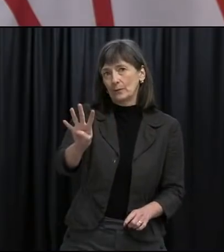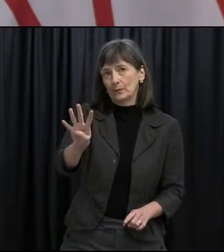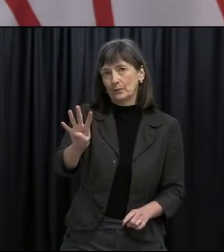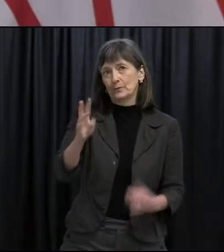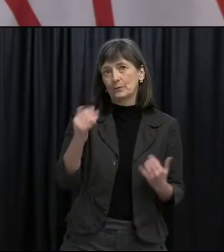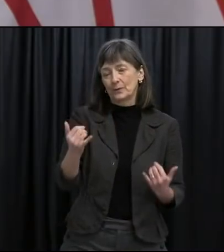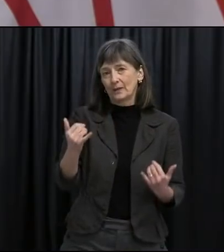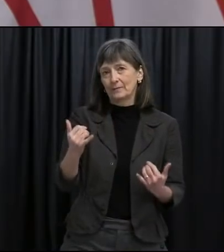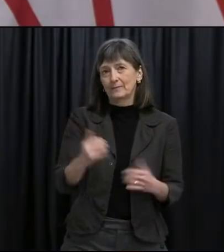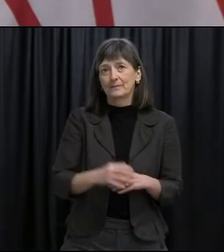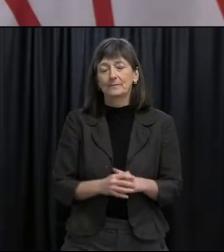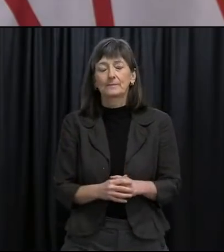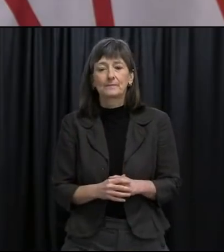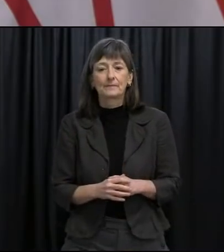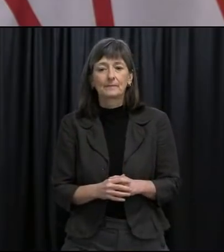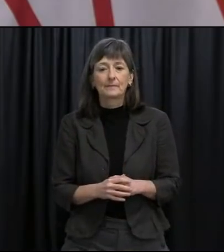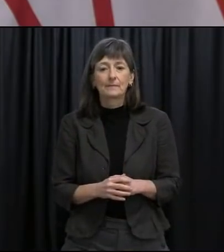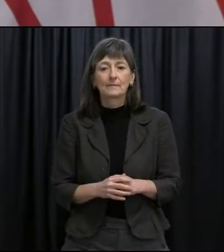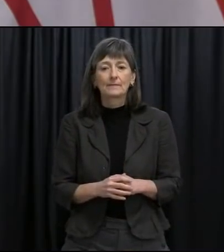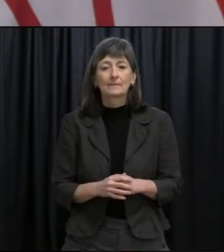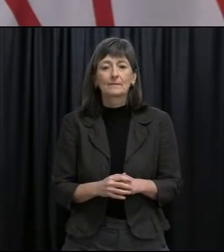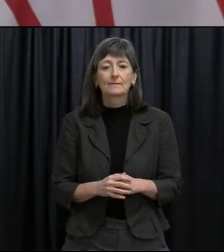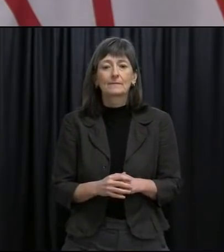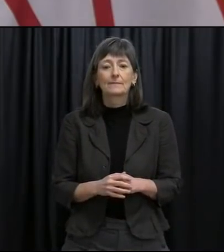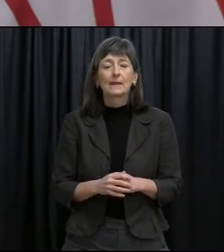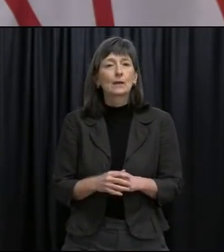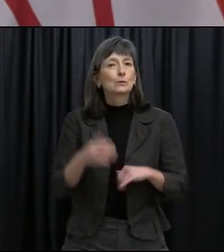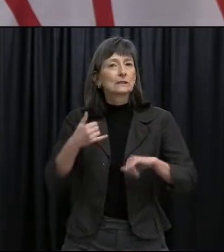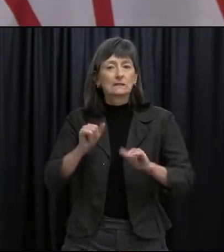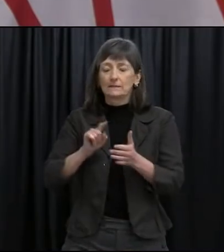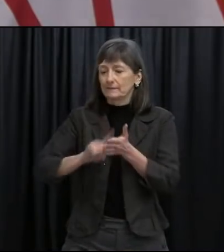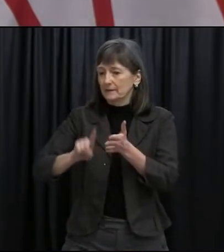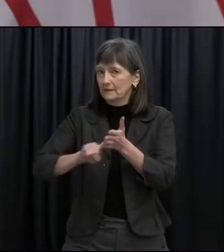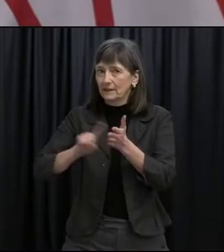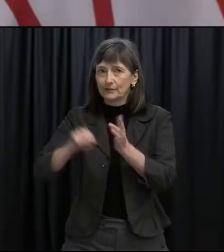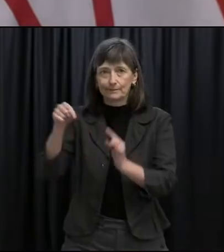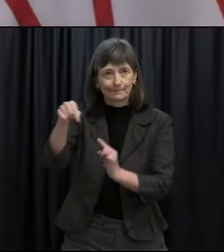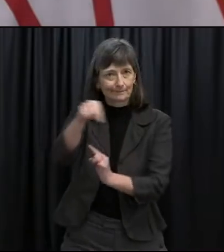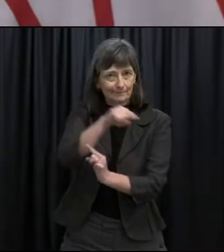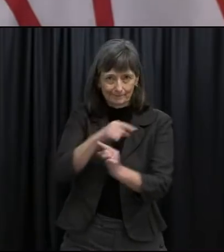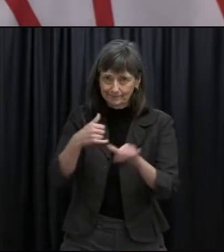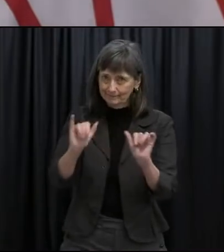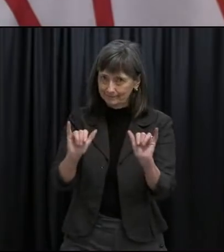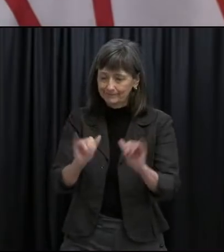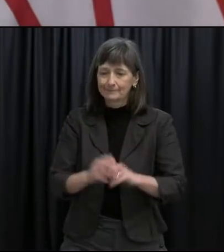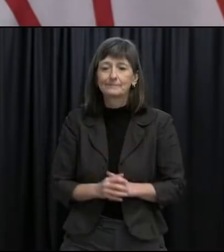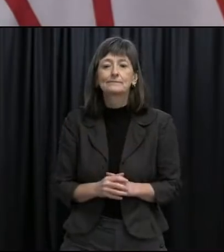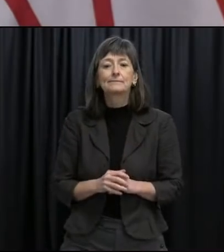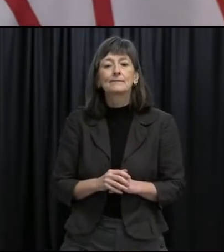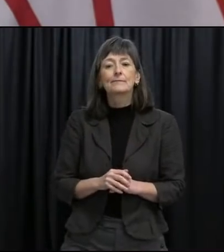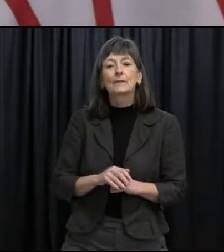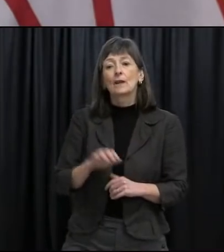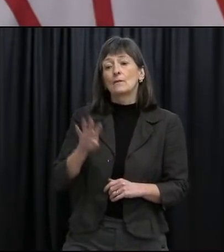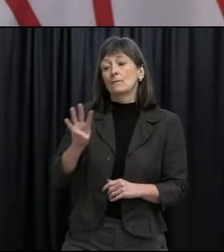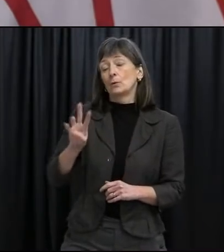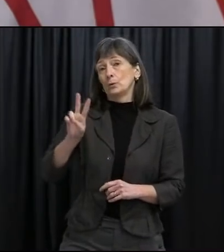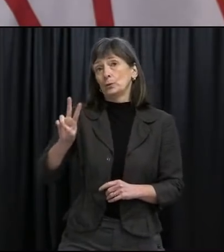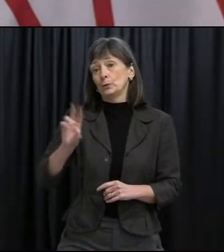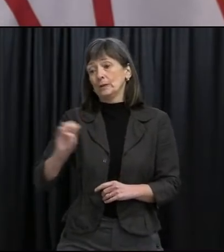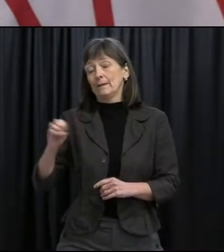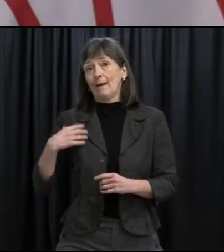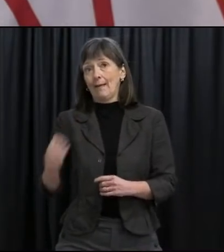of COVID-19 in our province, which are all under investigation at this time. There are 42 in Eastern